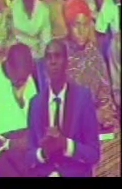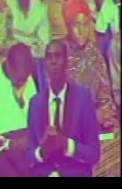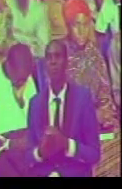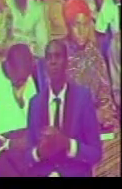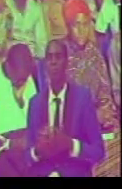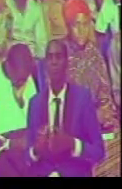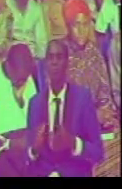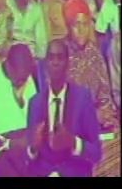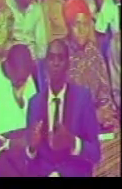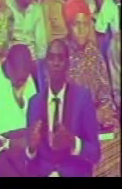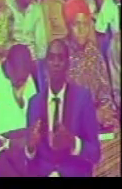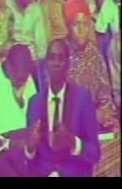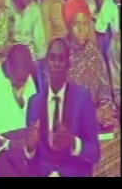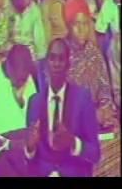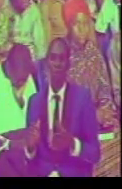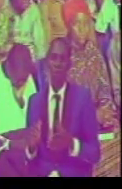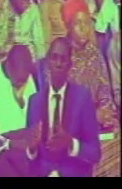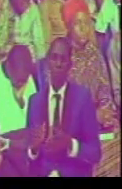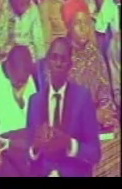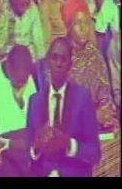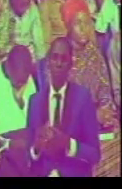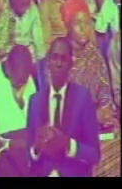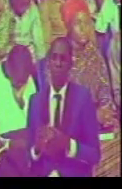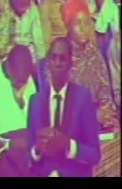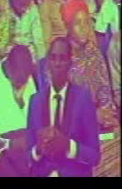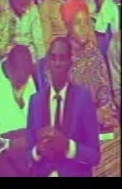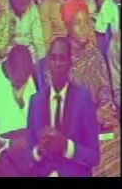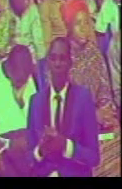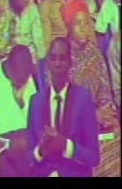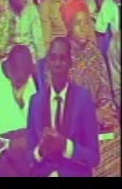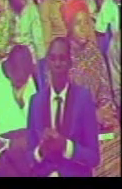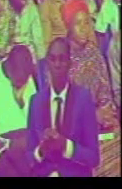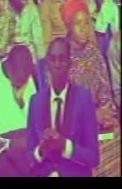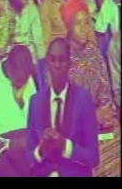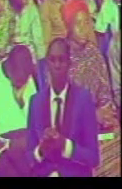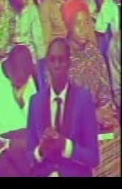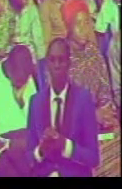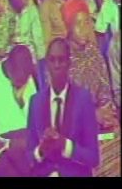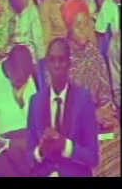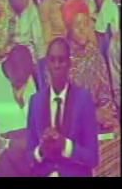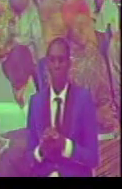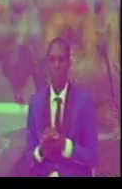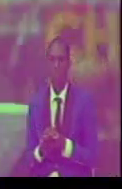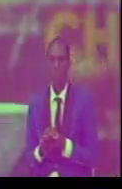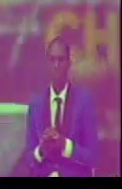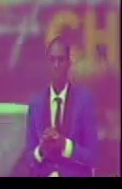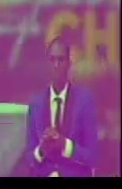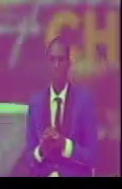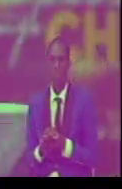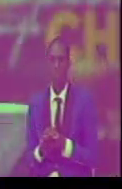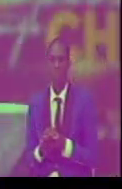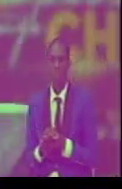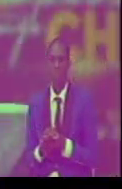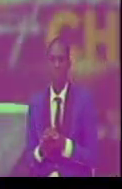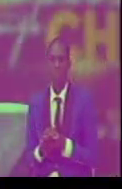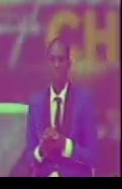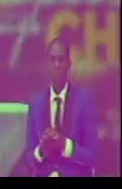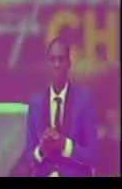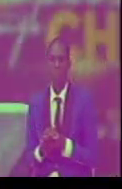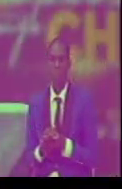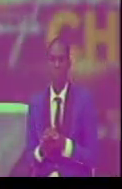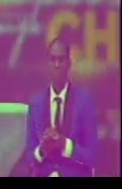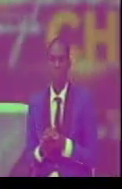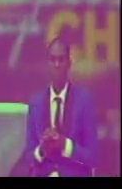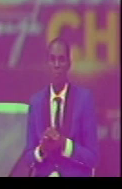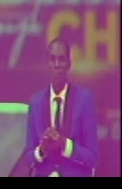right now, we hand over to the state of Garcia while we expect more testimonies coming from the social media. Let's